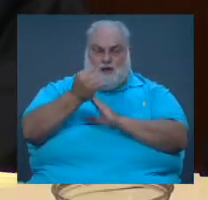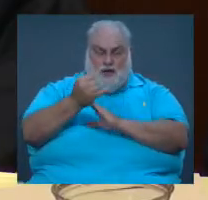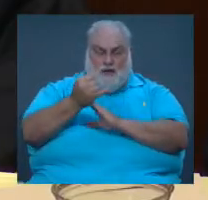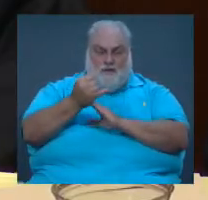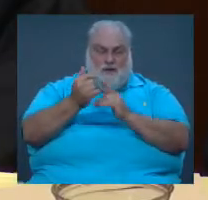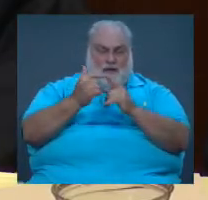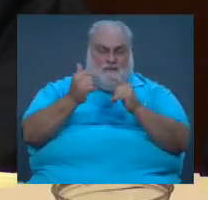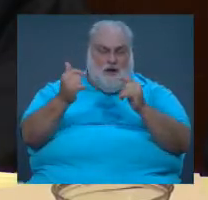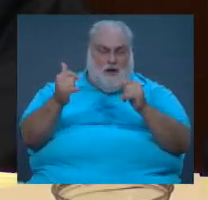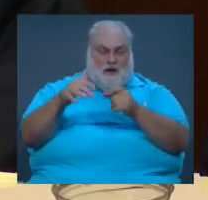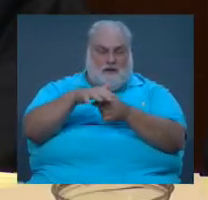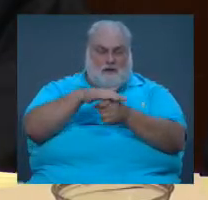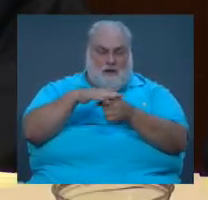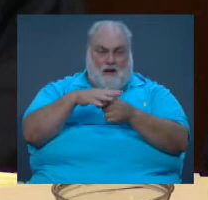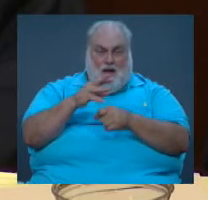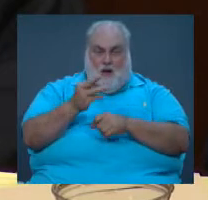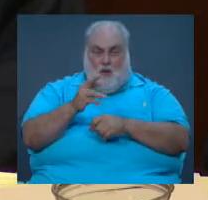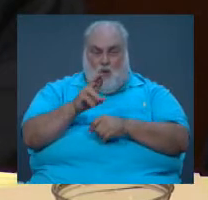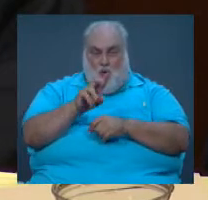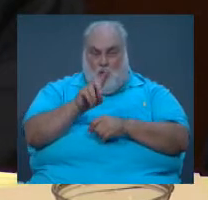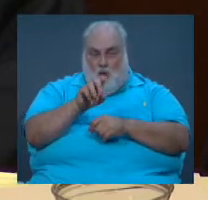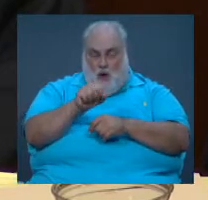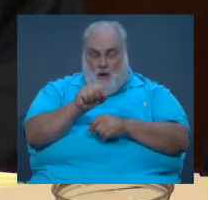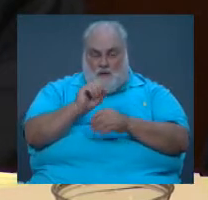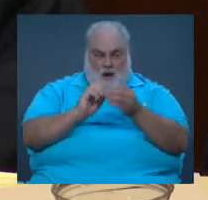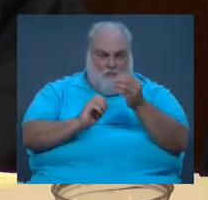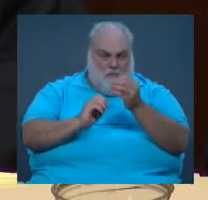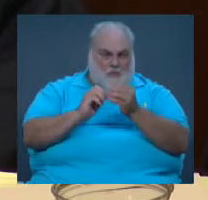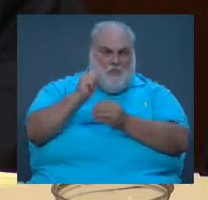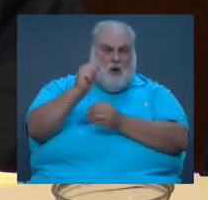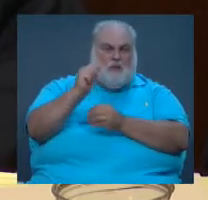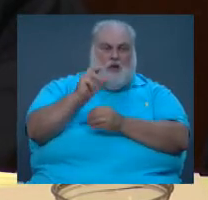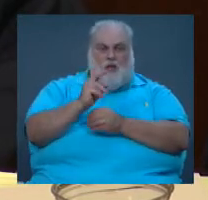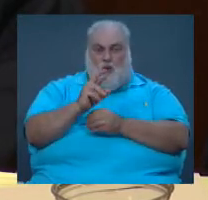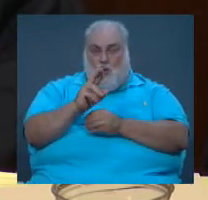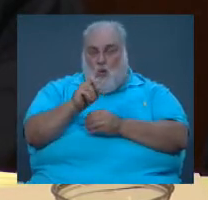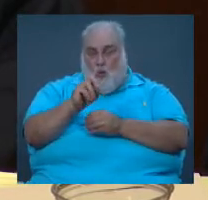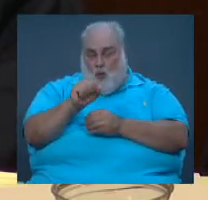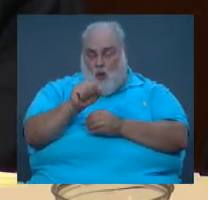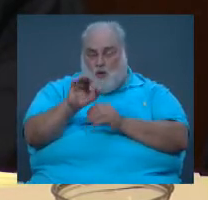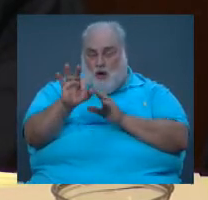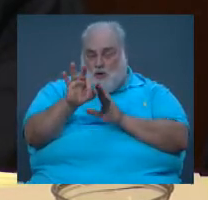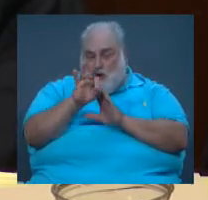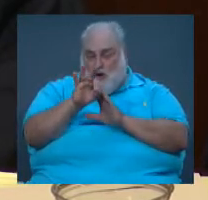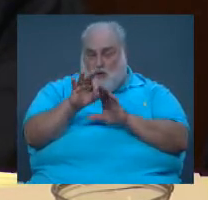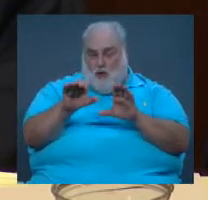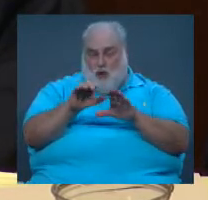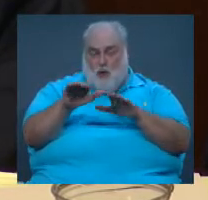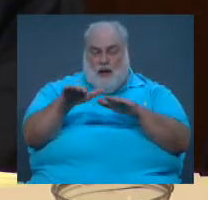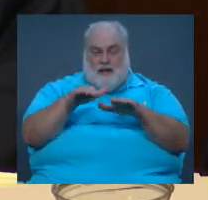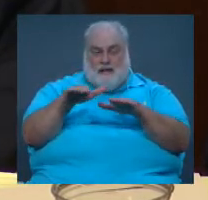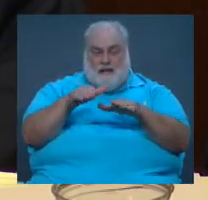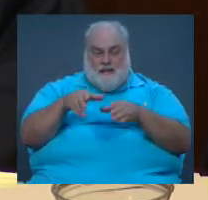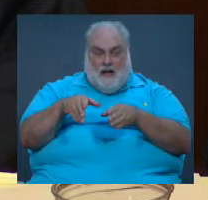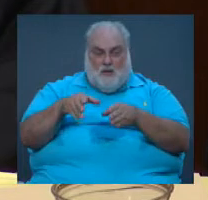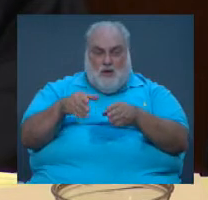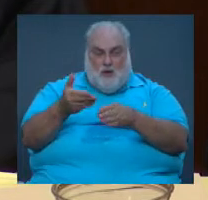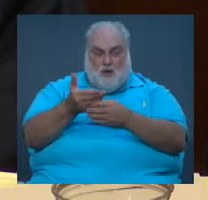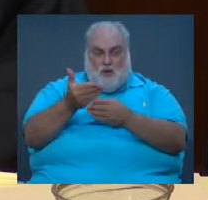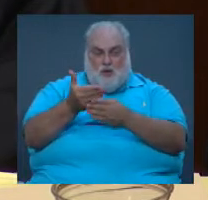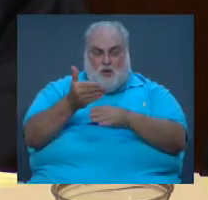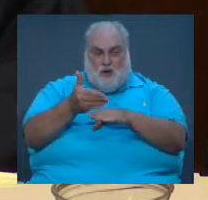the various wards, the majority of wards chose to do sidewalk projects, new